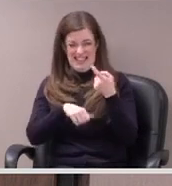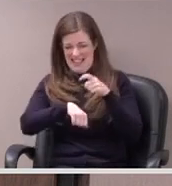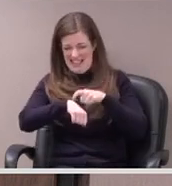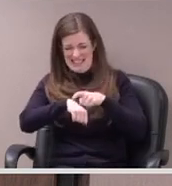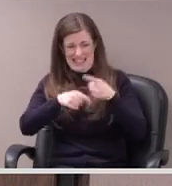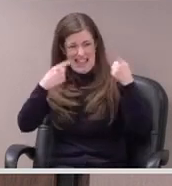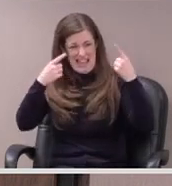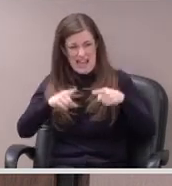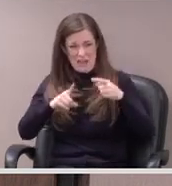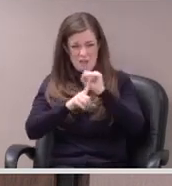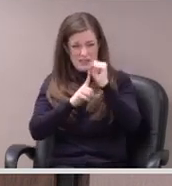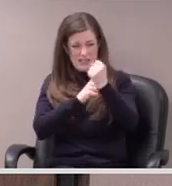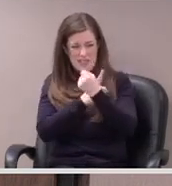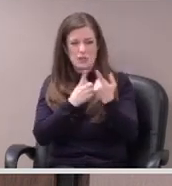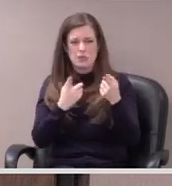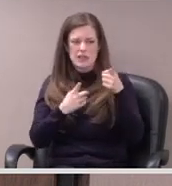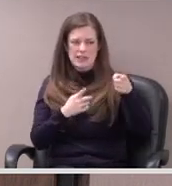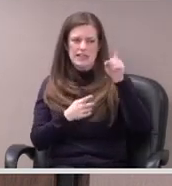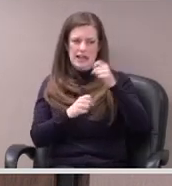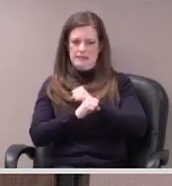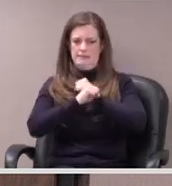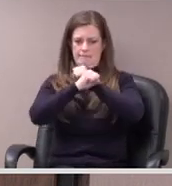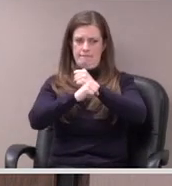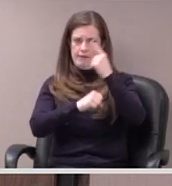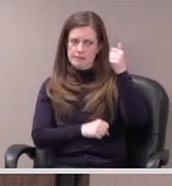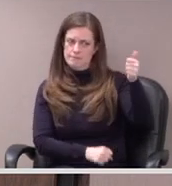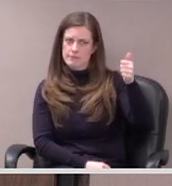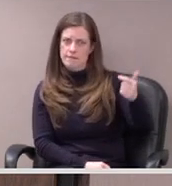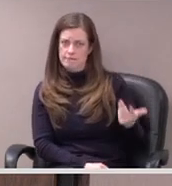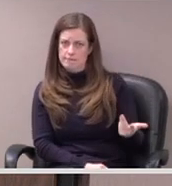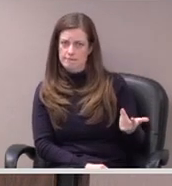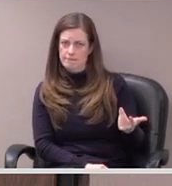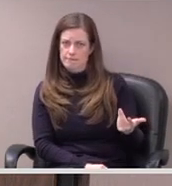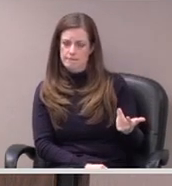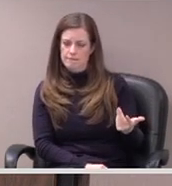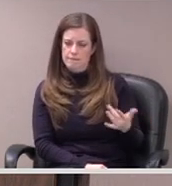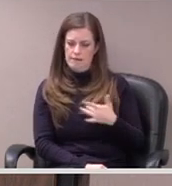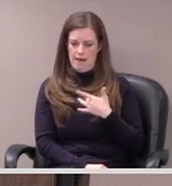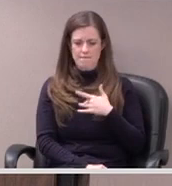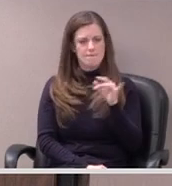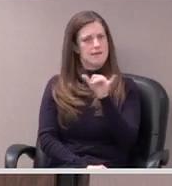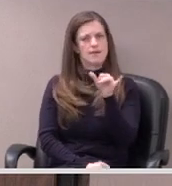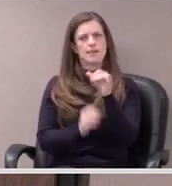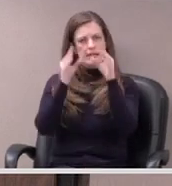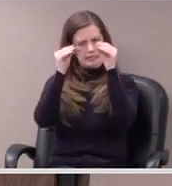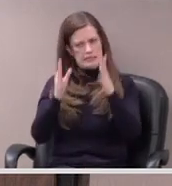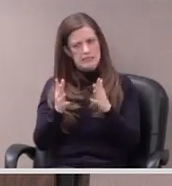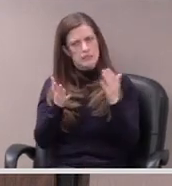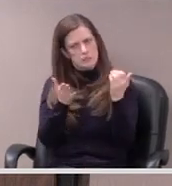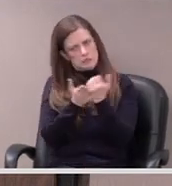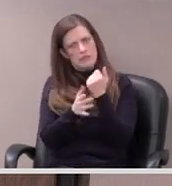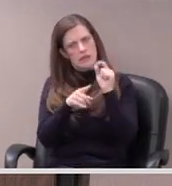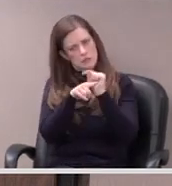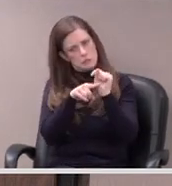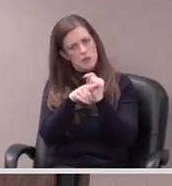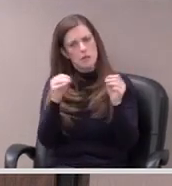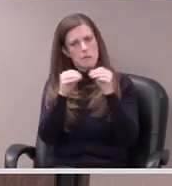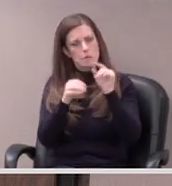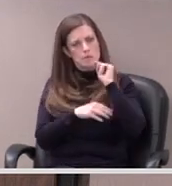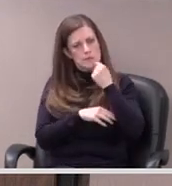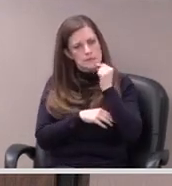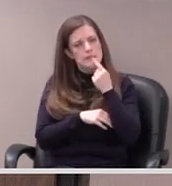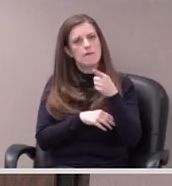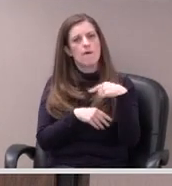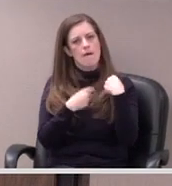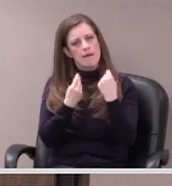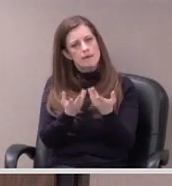when the situation happened, he had to defend himself. And I just feel like teachers would take the training more seriously or